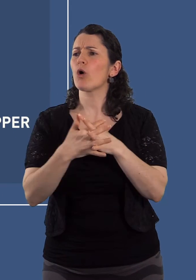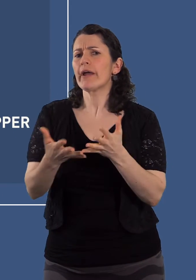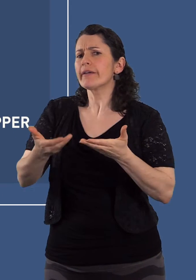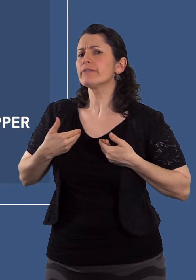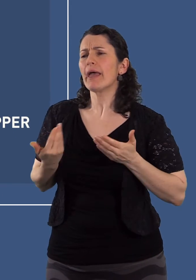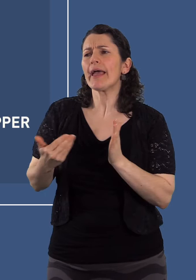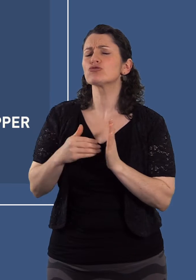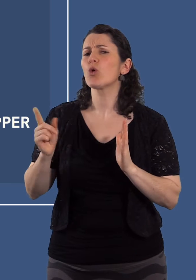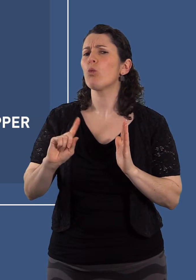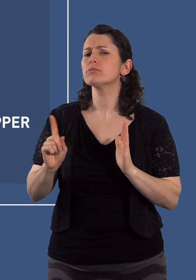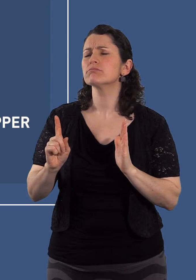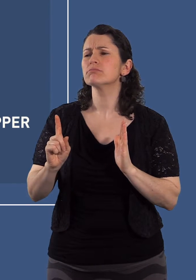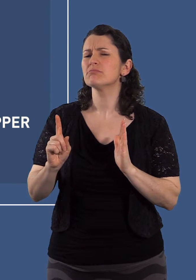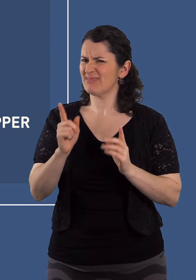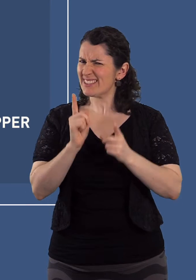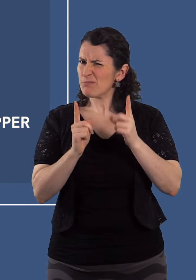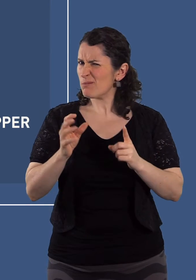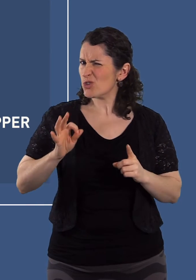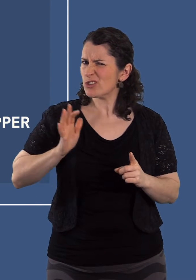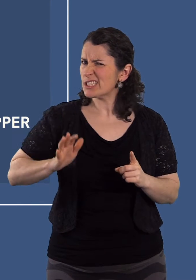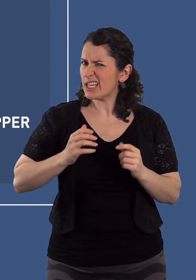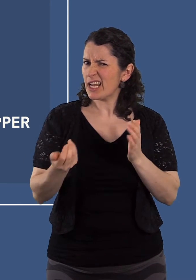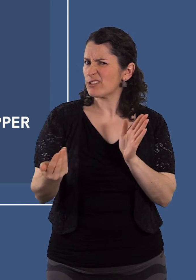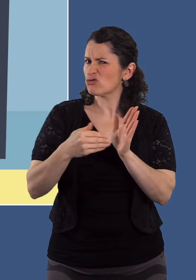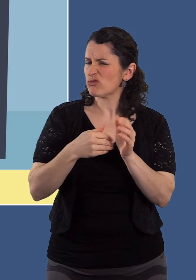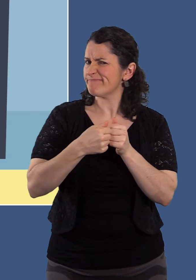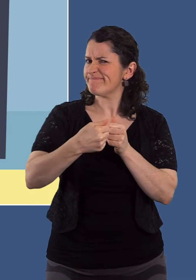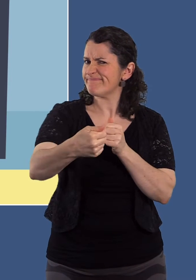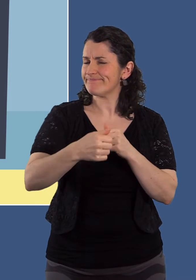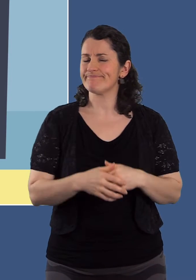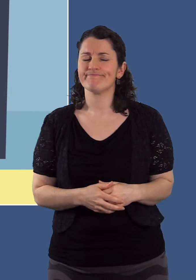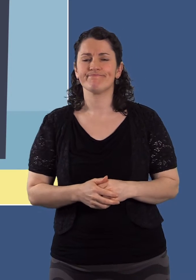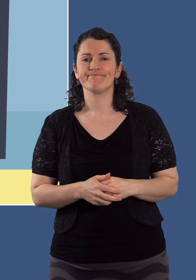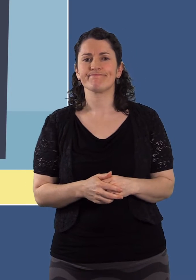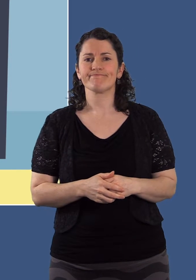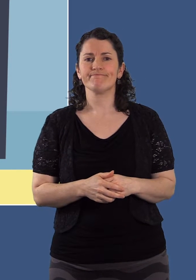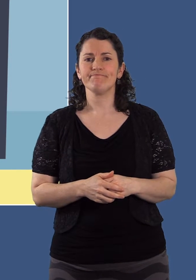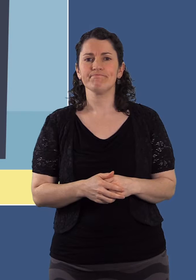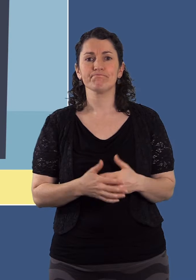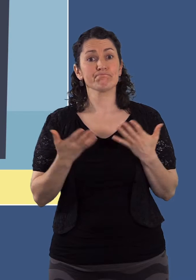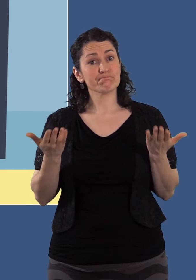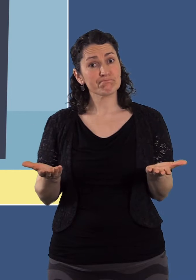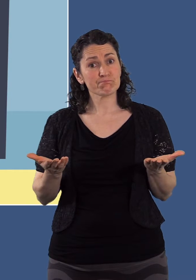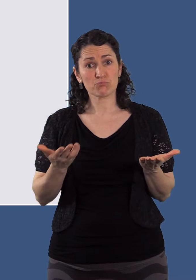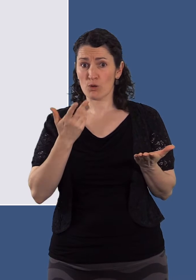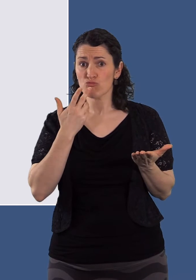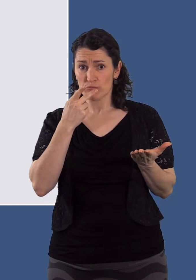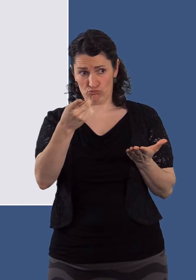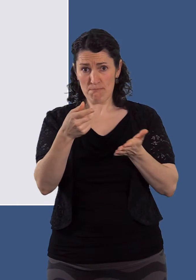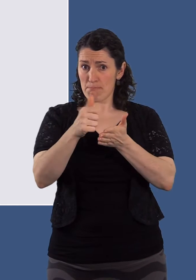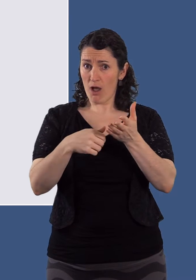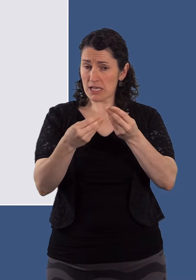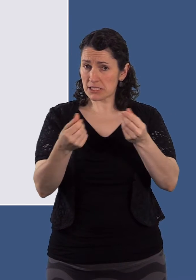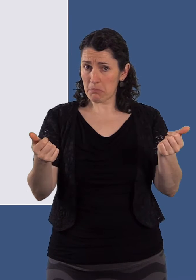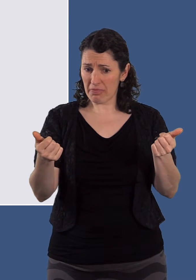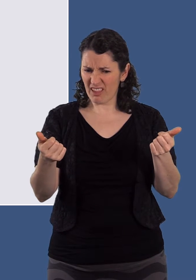enough protection without paying extra, so always check. Chapter 3. How to complain. As a consumer, you